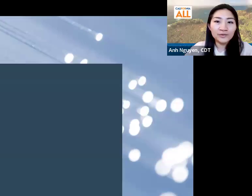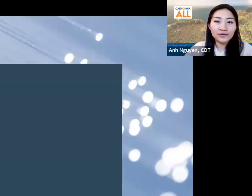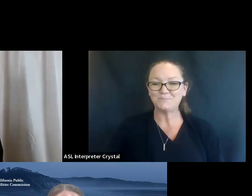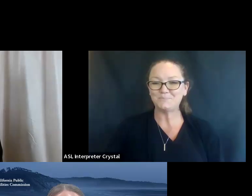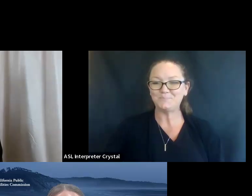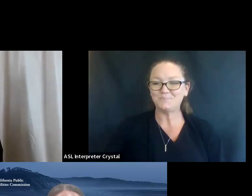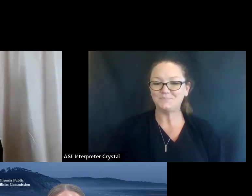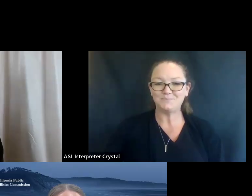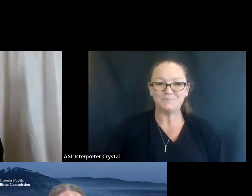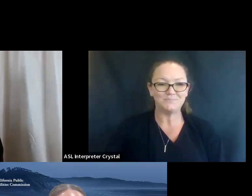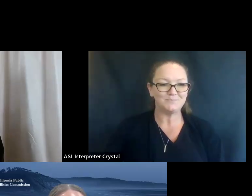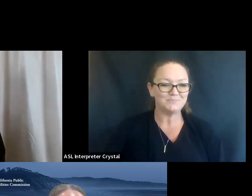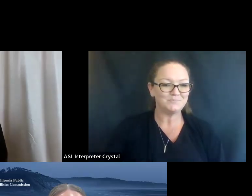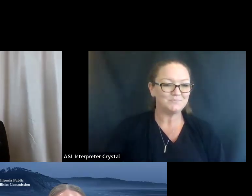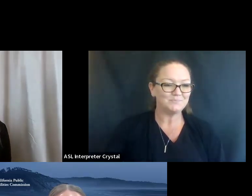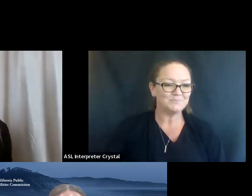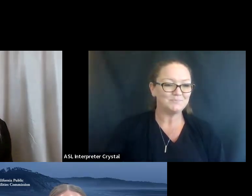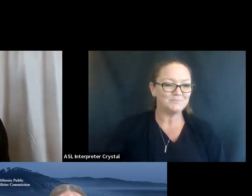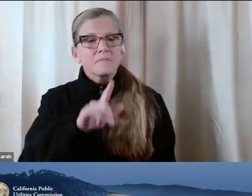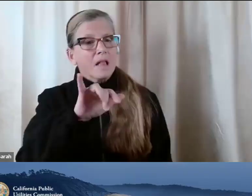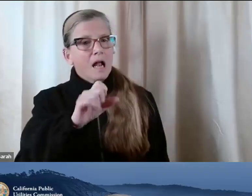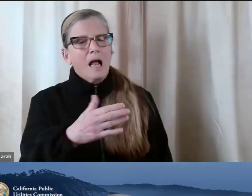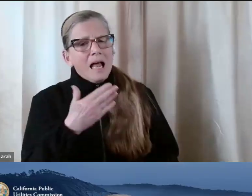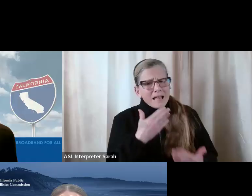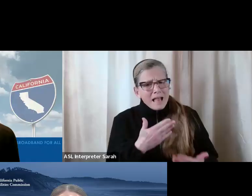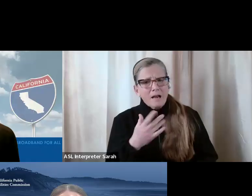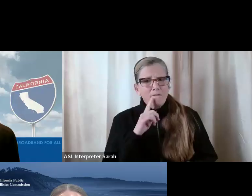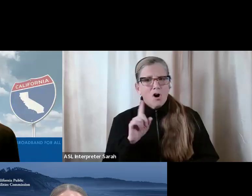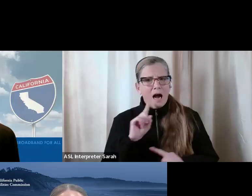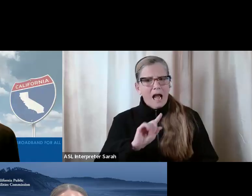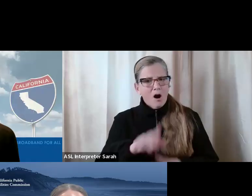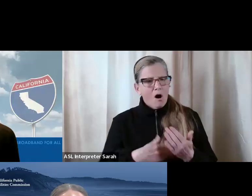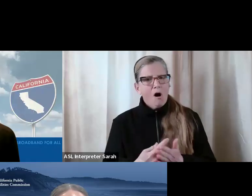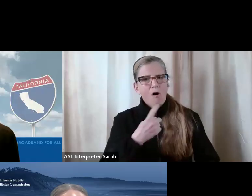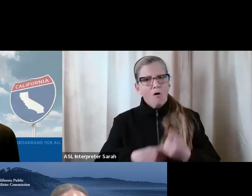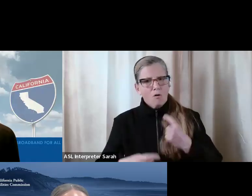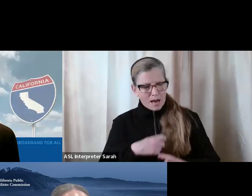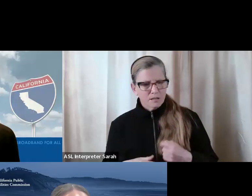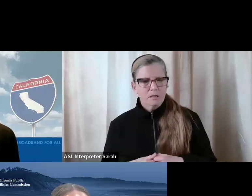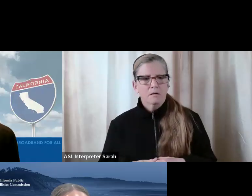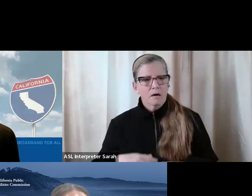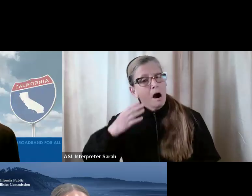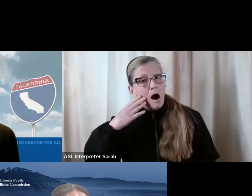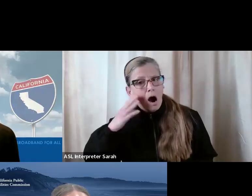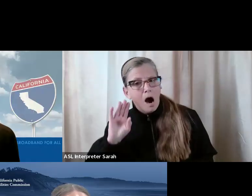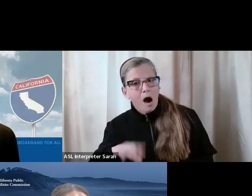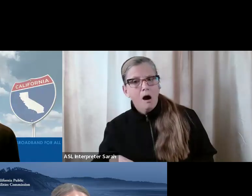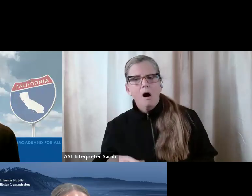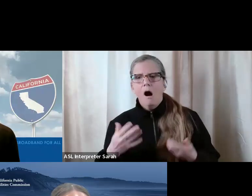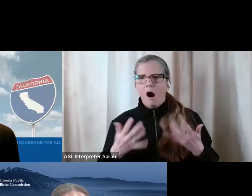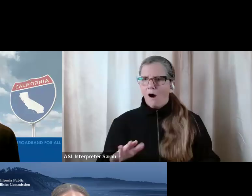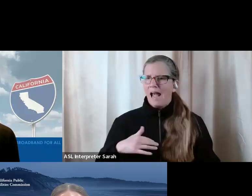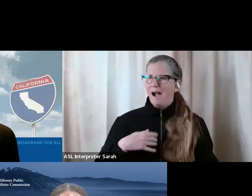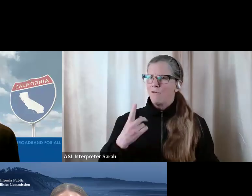Thank you so much, Loy and Lisa, for answering our pre-registration questions. I know that we already have a question in